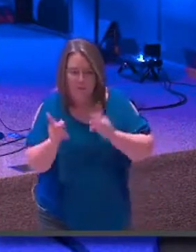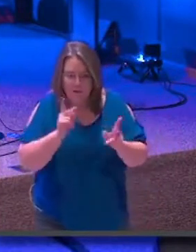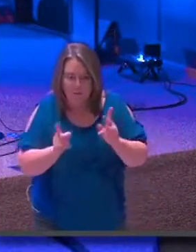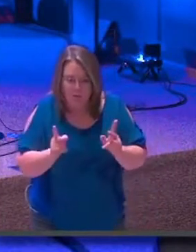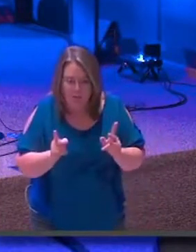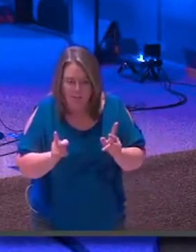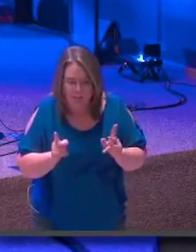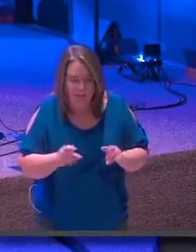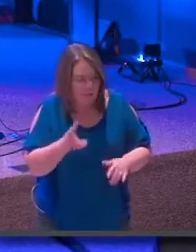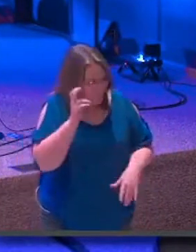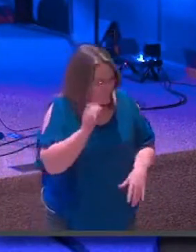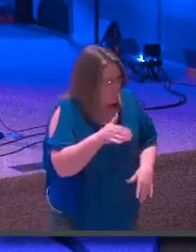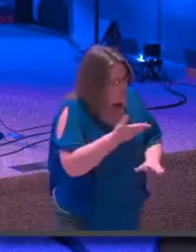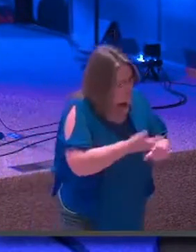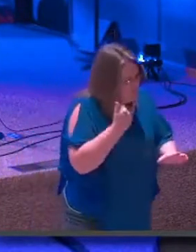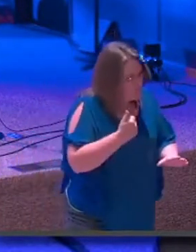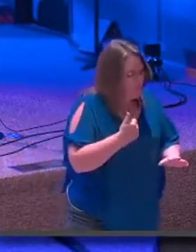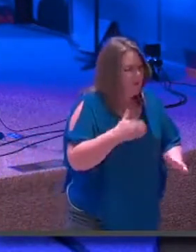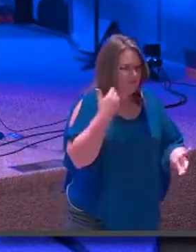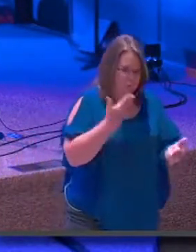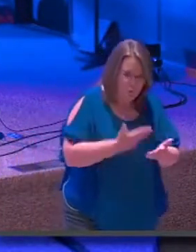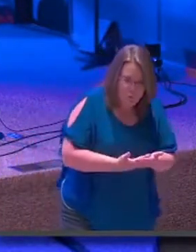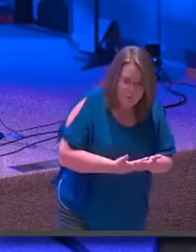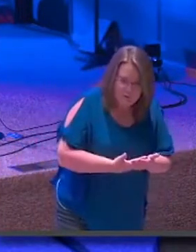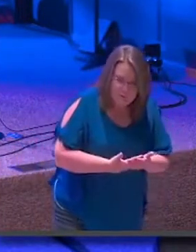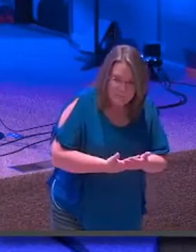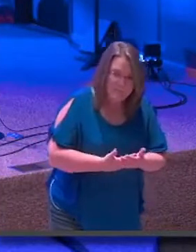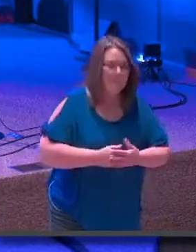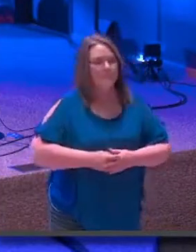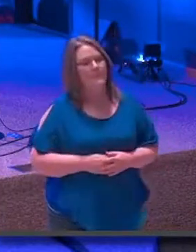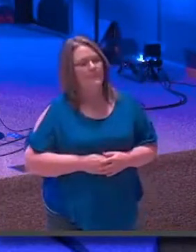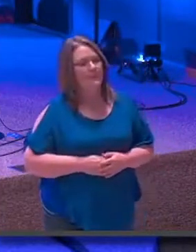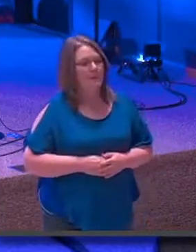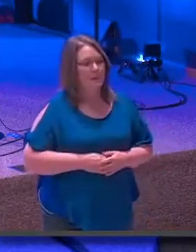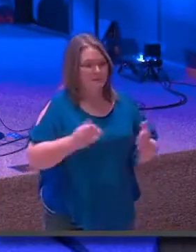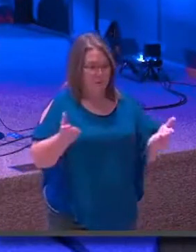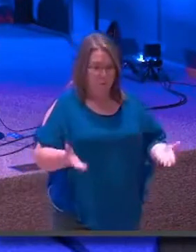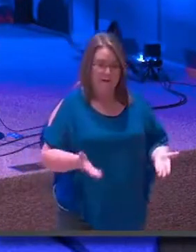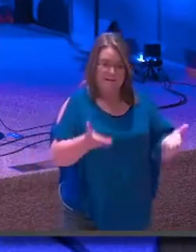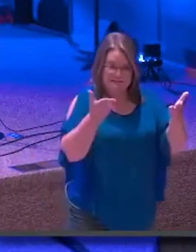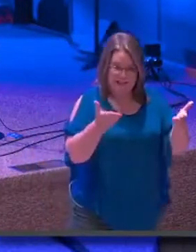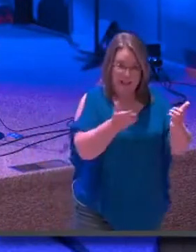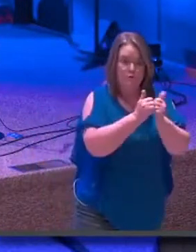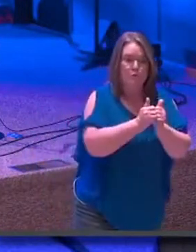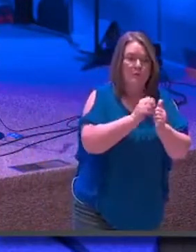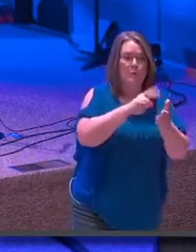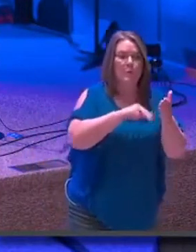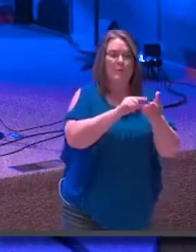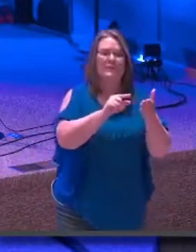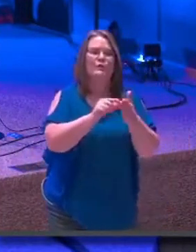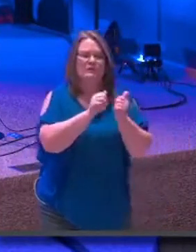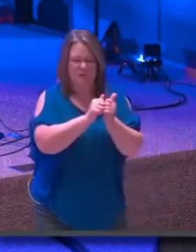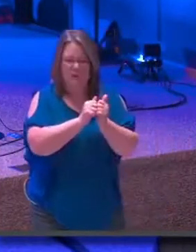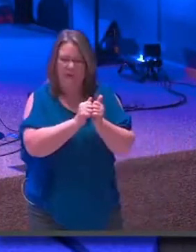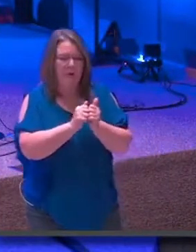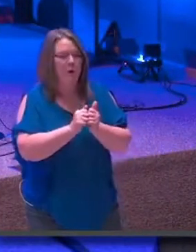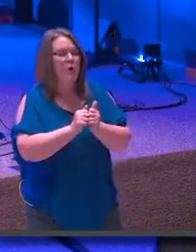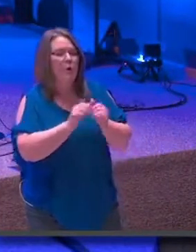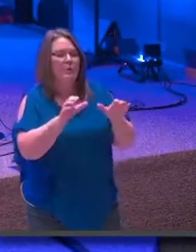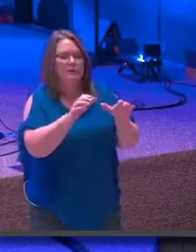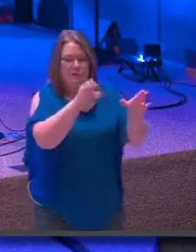heard this before. This is good. So why don't you stand with me? We're going to read some scripture together. And we just do that to honor